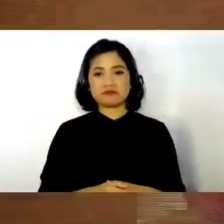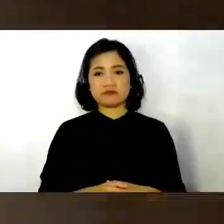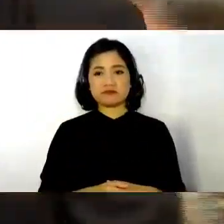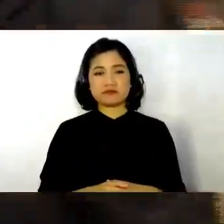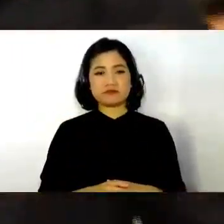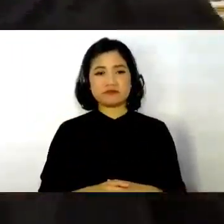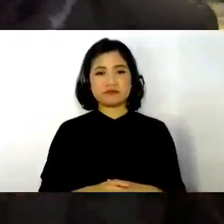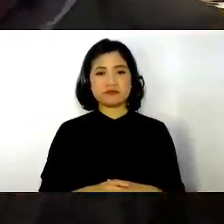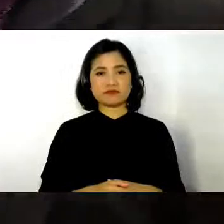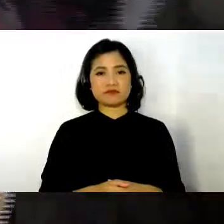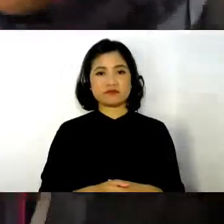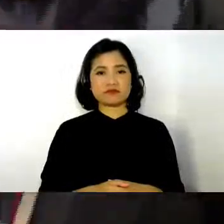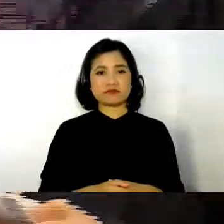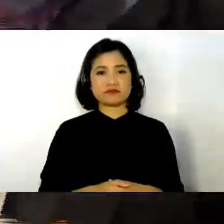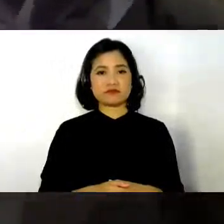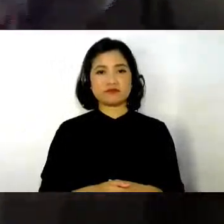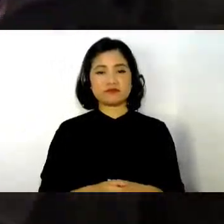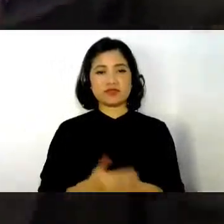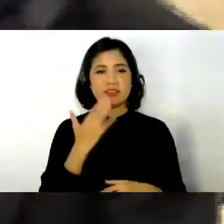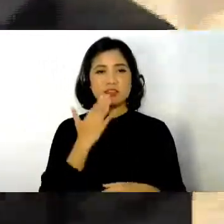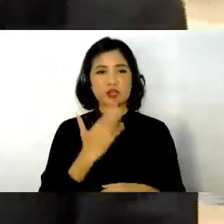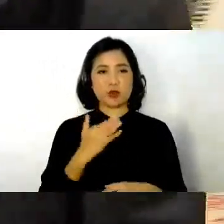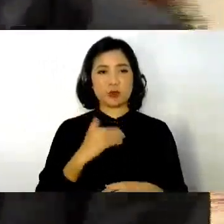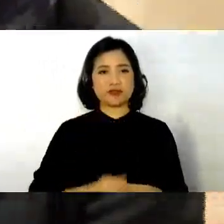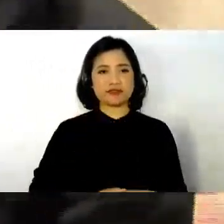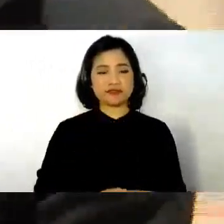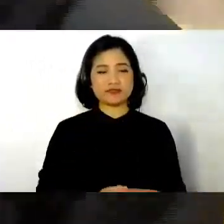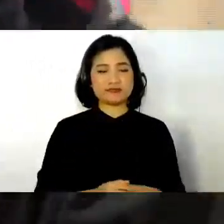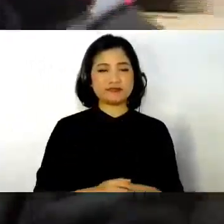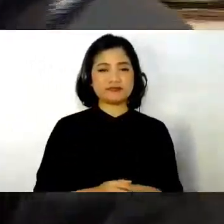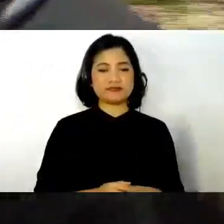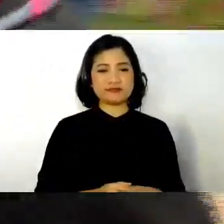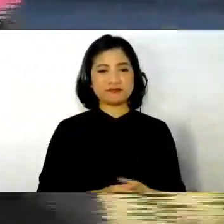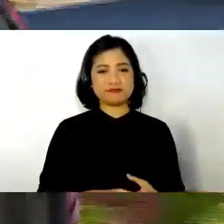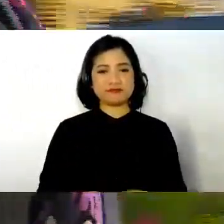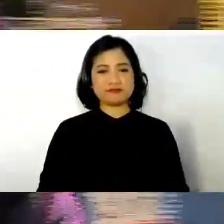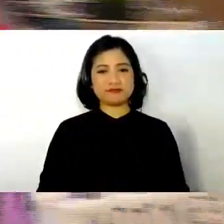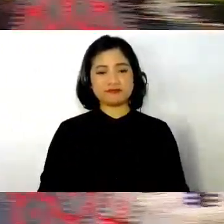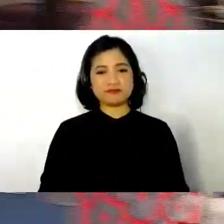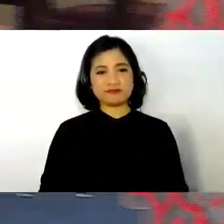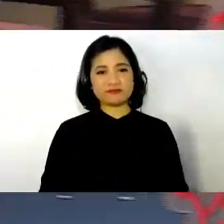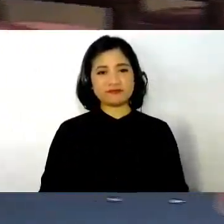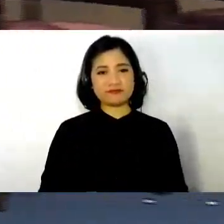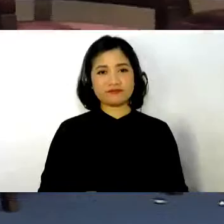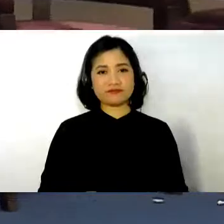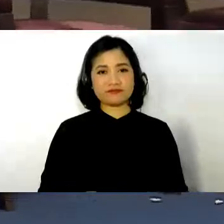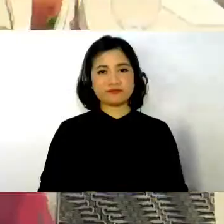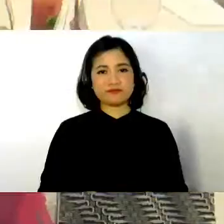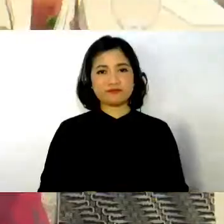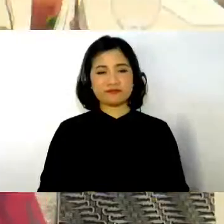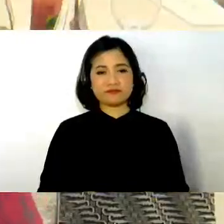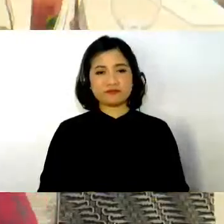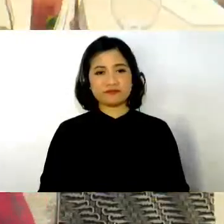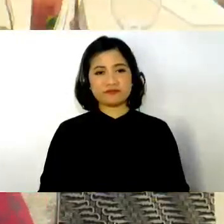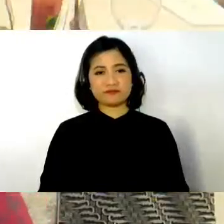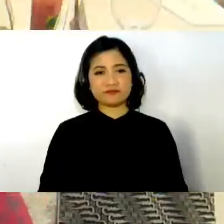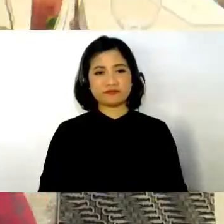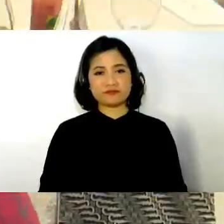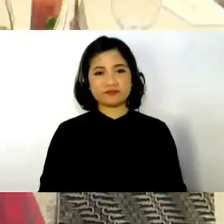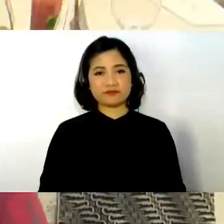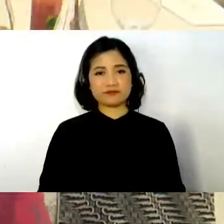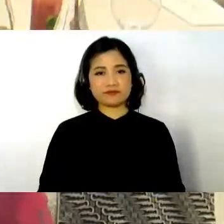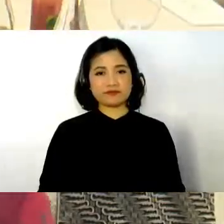some of these insights from Indonesian perspective in the last 2.5 years. Clearly, we are in the developing